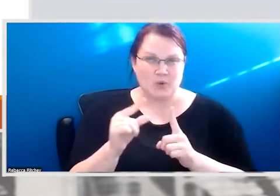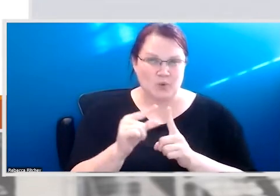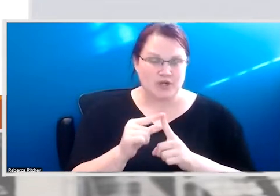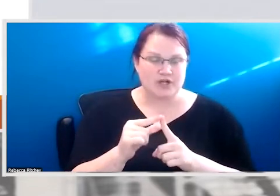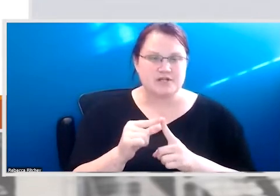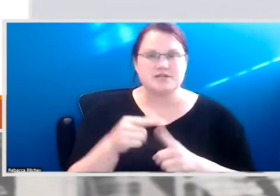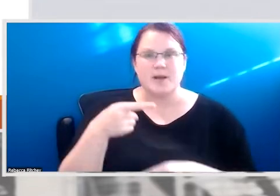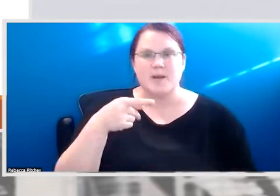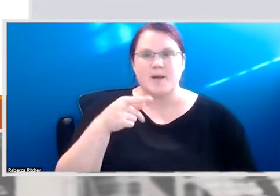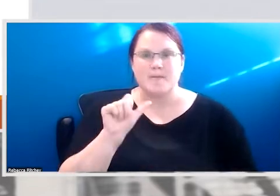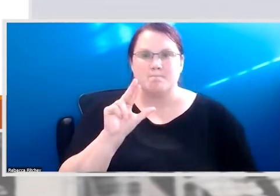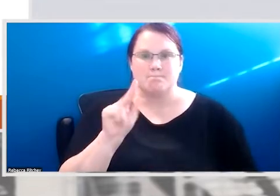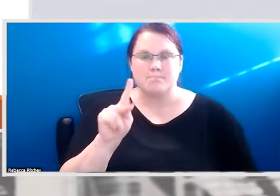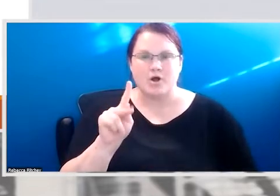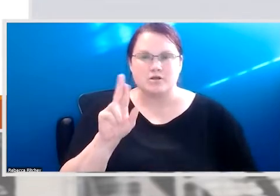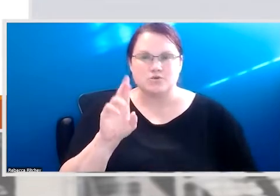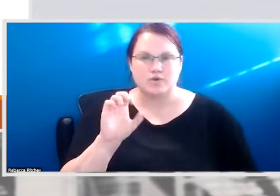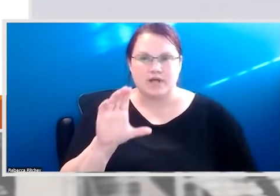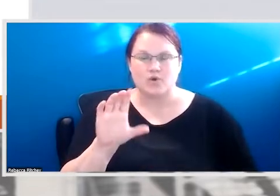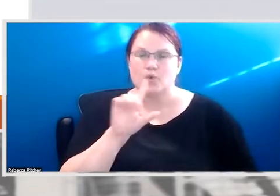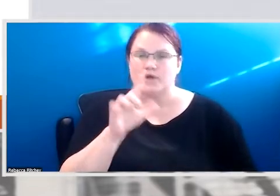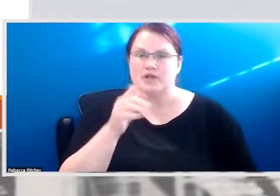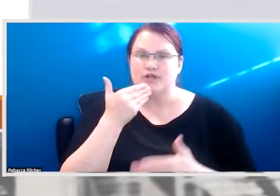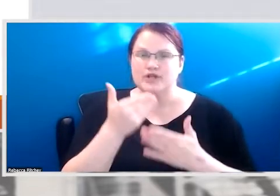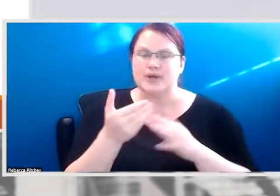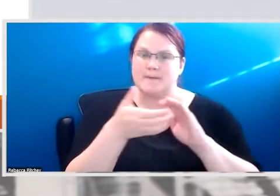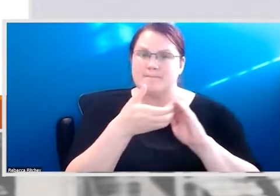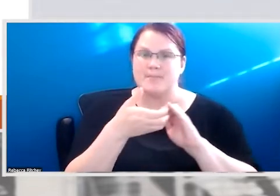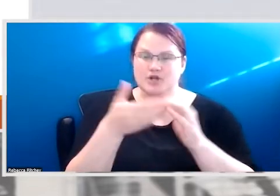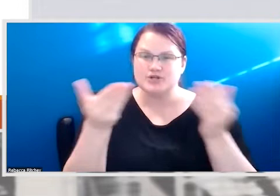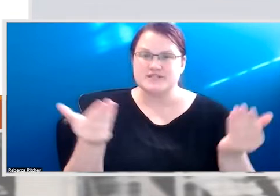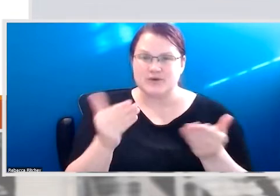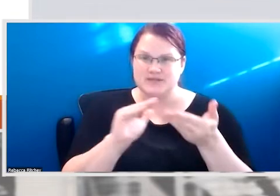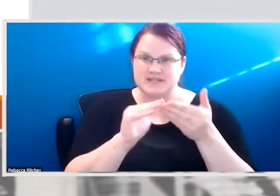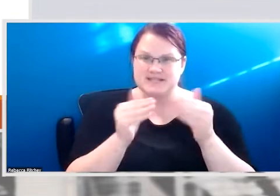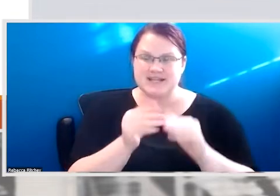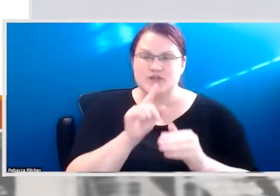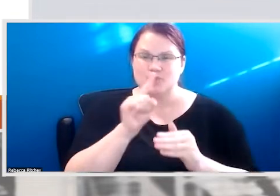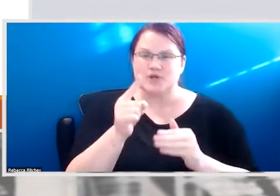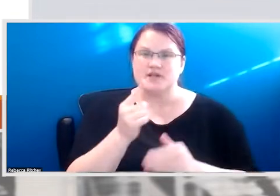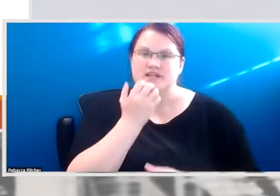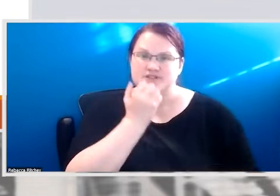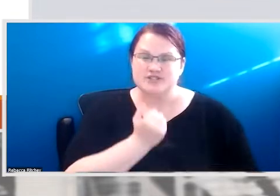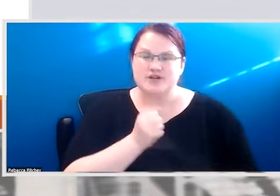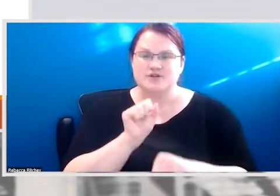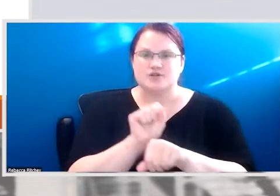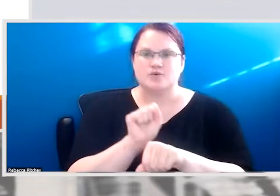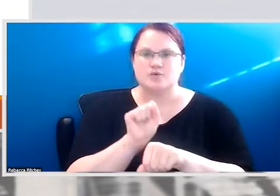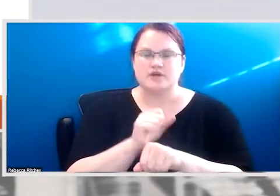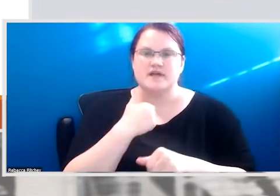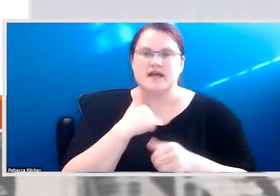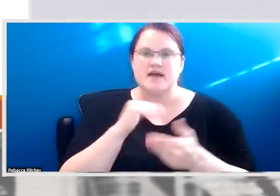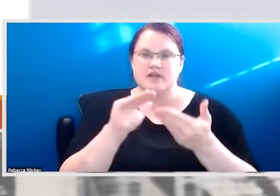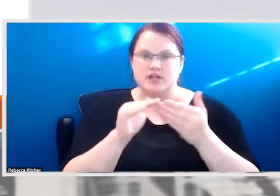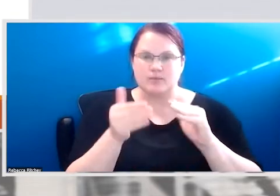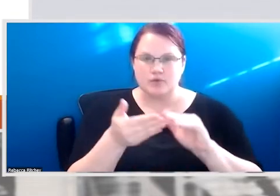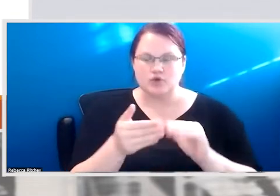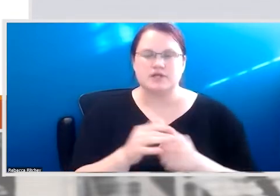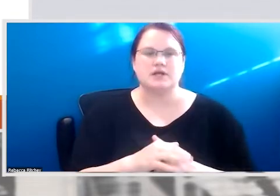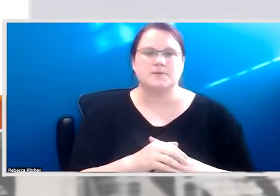Parks and Recreation is one of our really great partners here at the city. We really value the work that they bring the community, and so